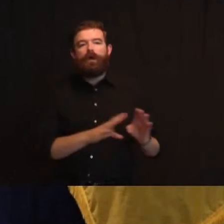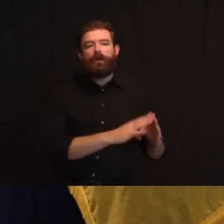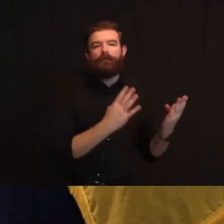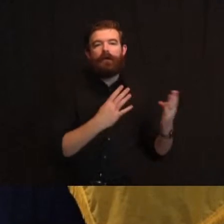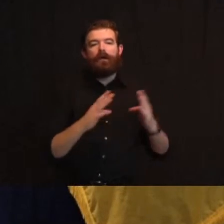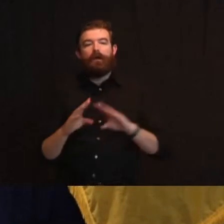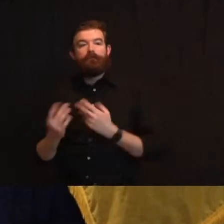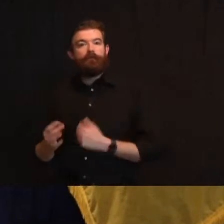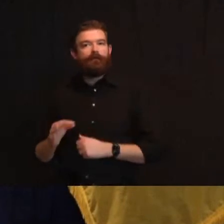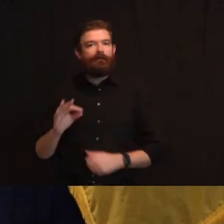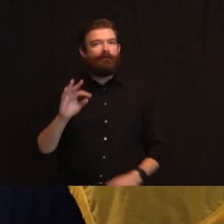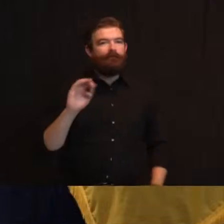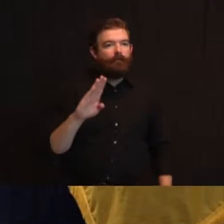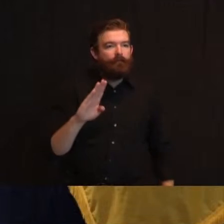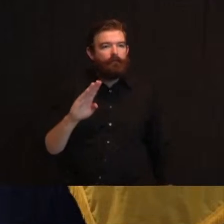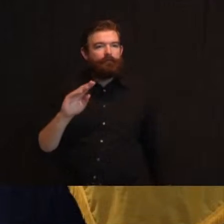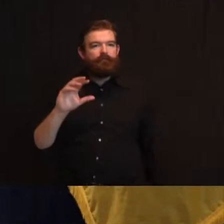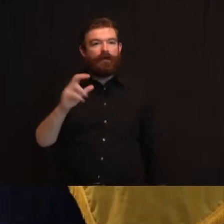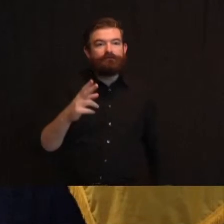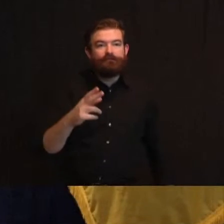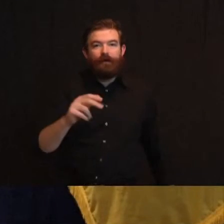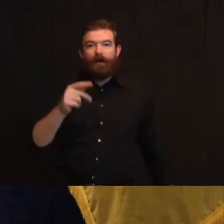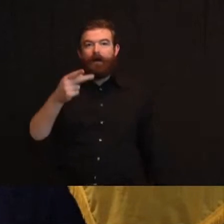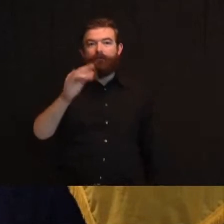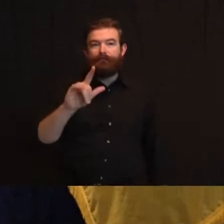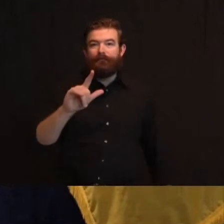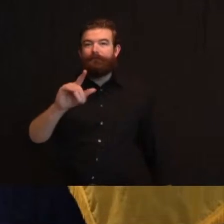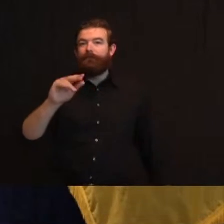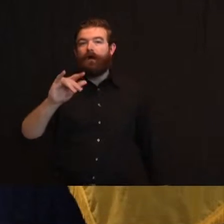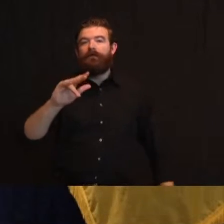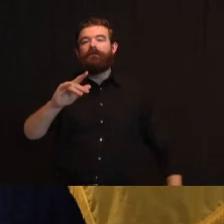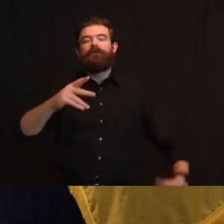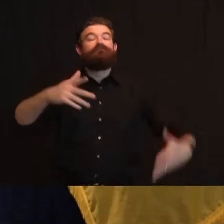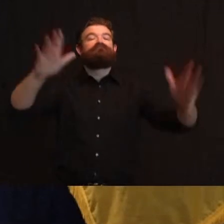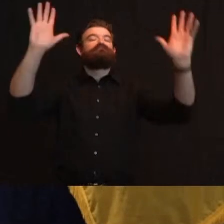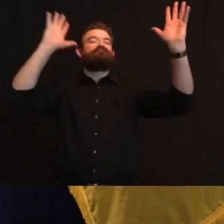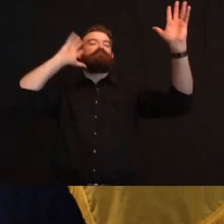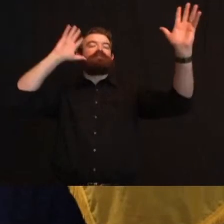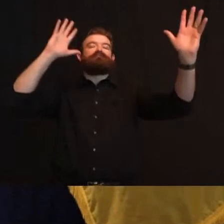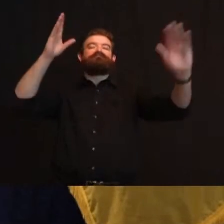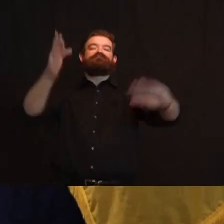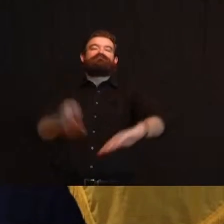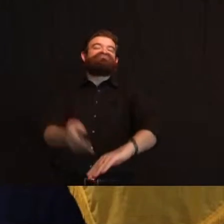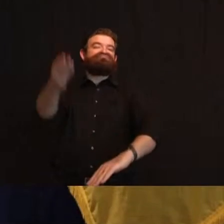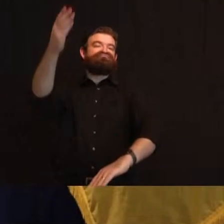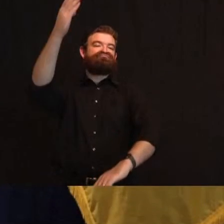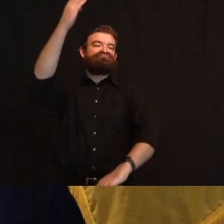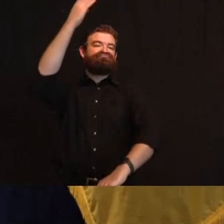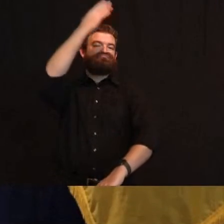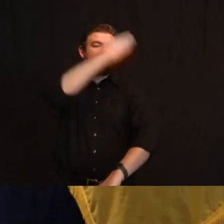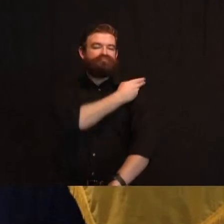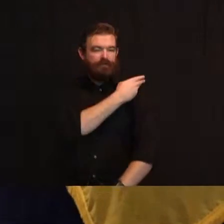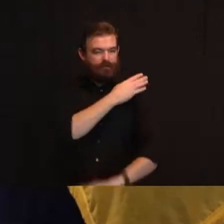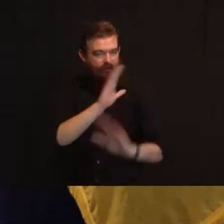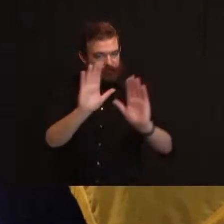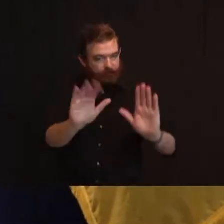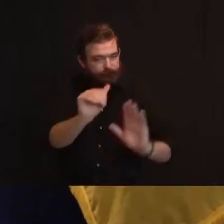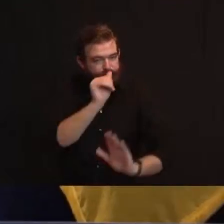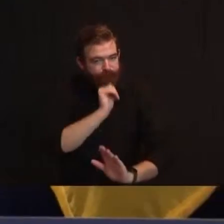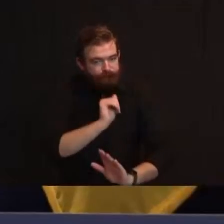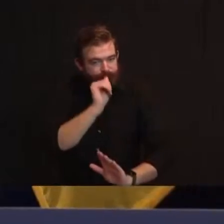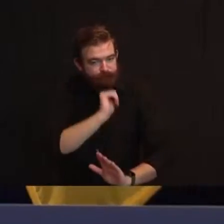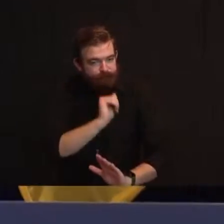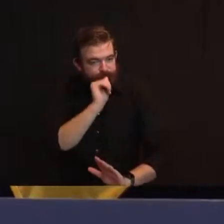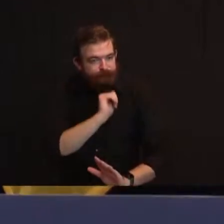get to April and May, we're in a whole different ball game. But we got to last from here to there. So keep up the great work and God bless.